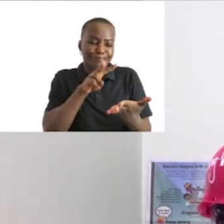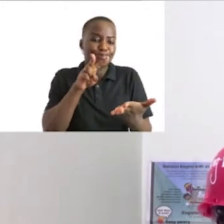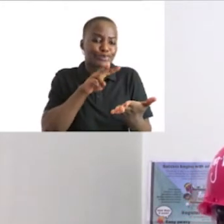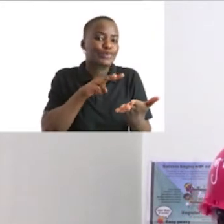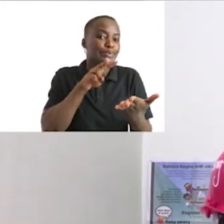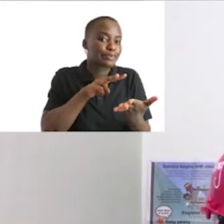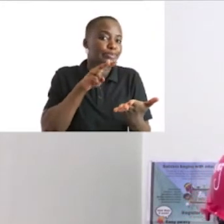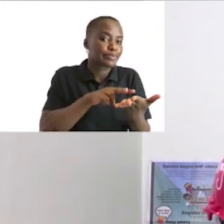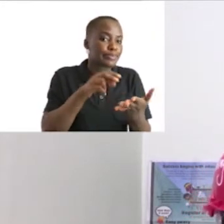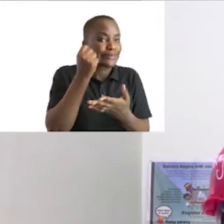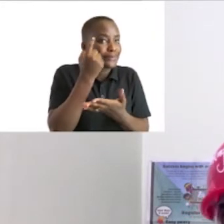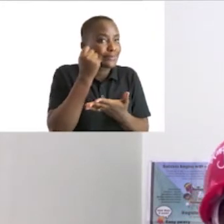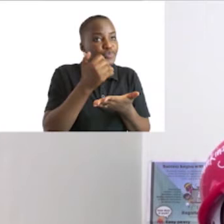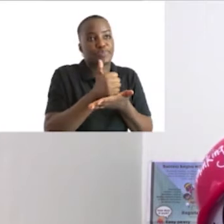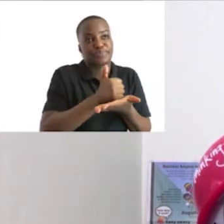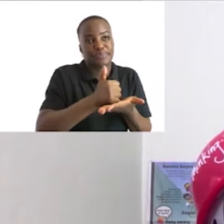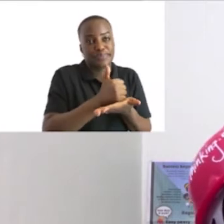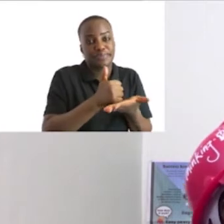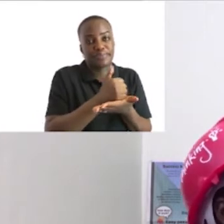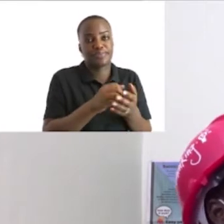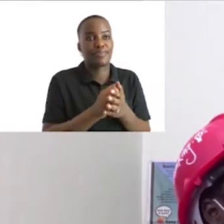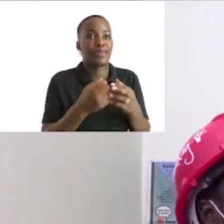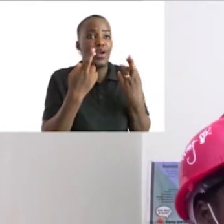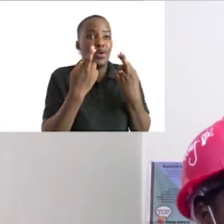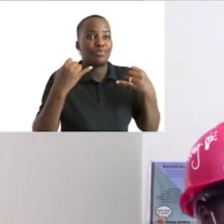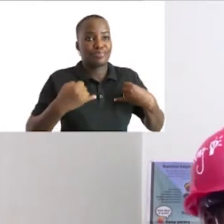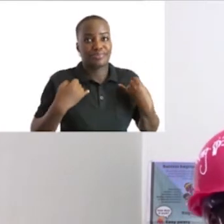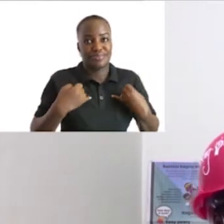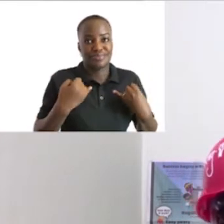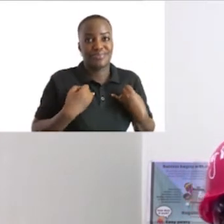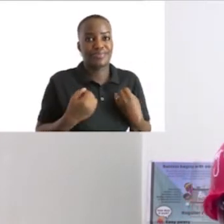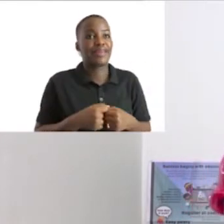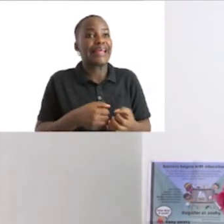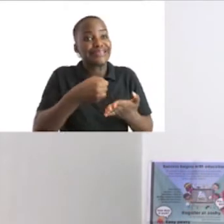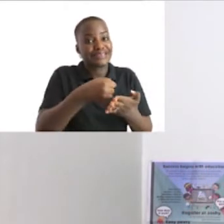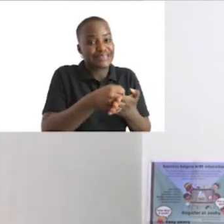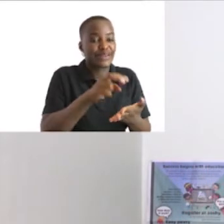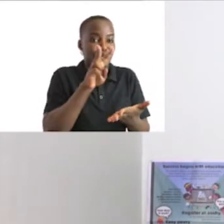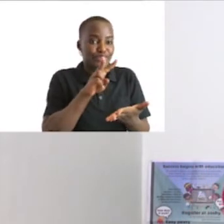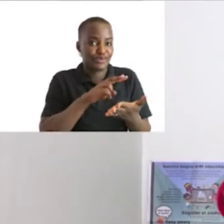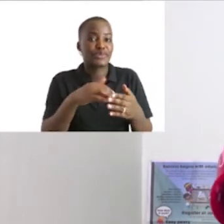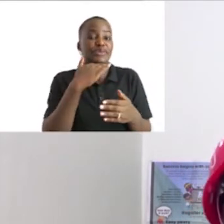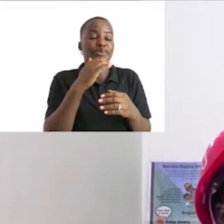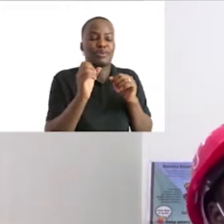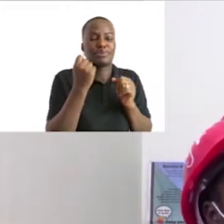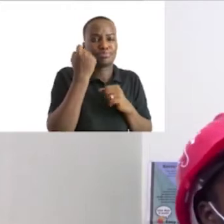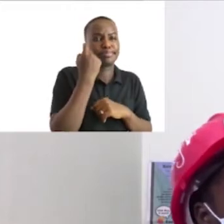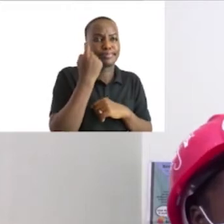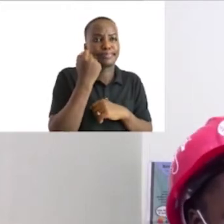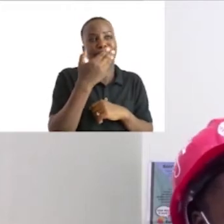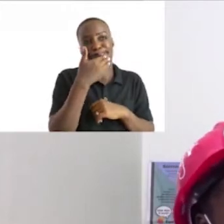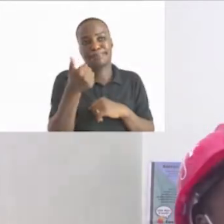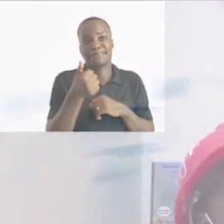to do it by yourselves. And I hope you have fun. And try and read the story again so that it can make sense to you